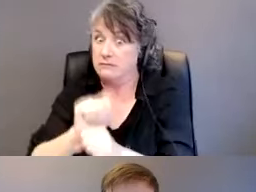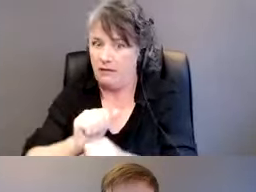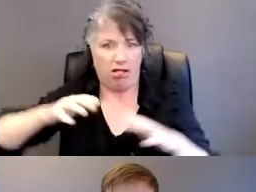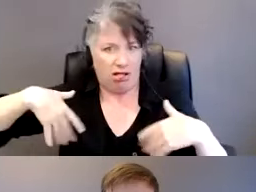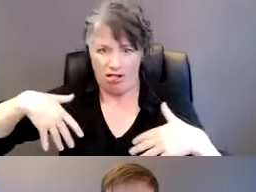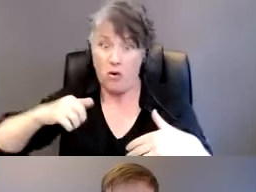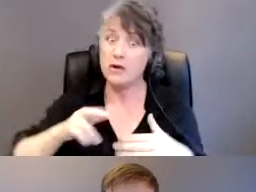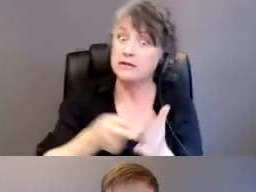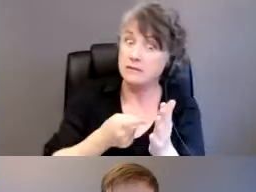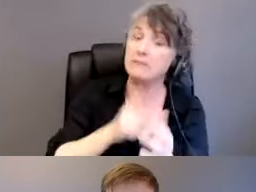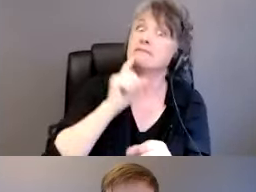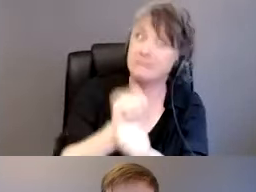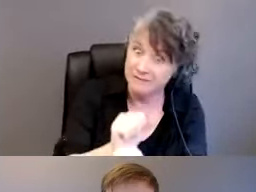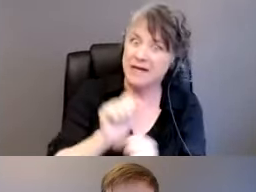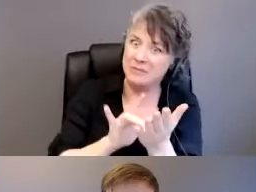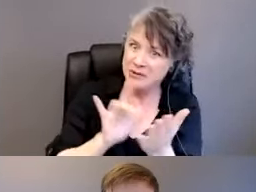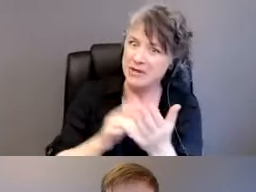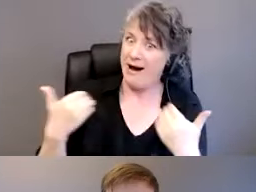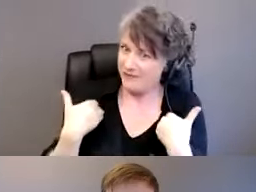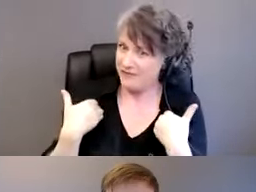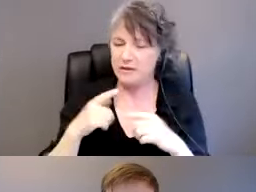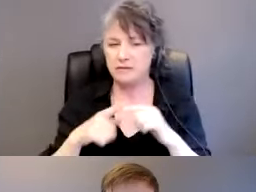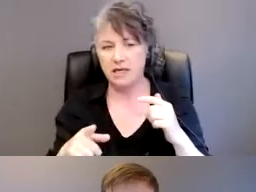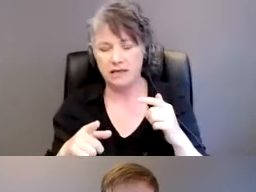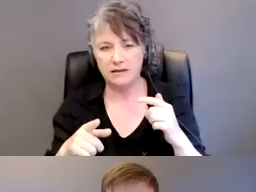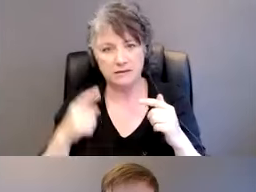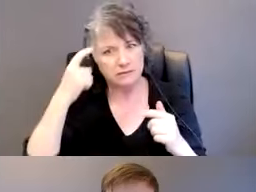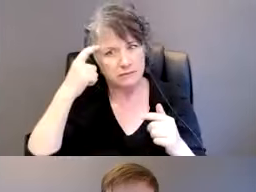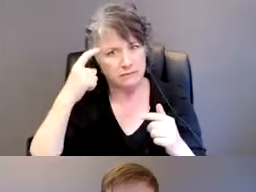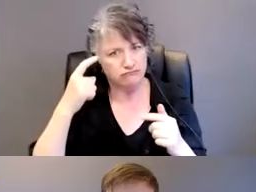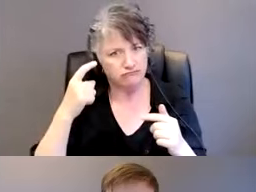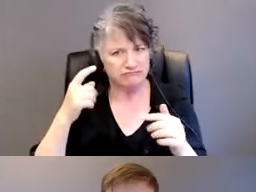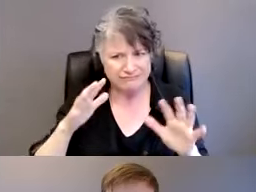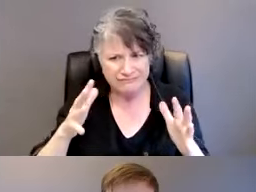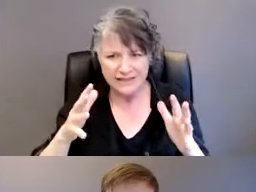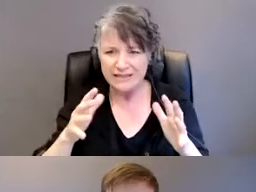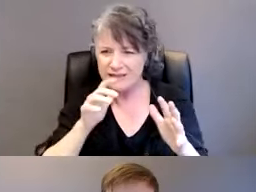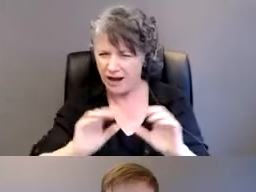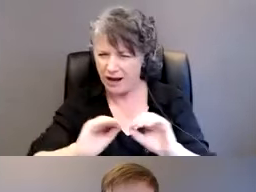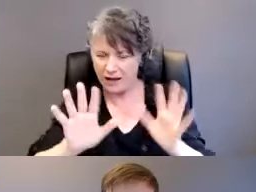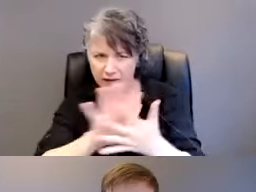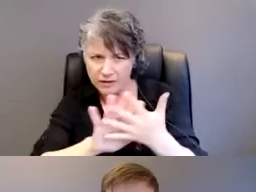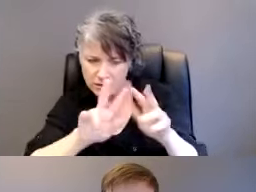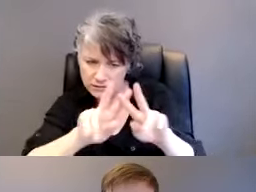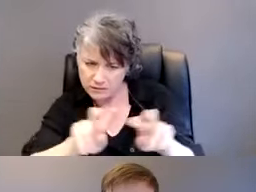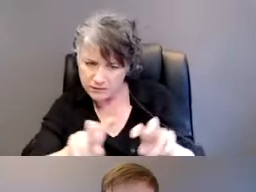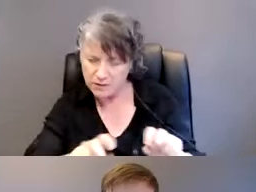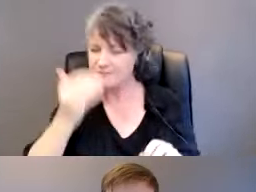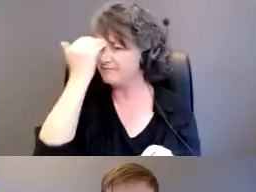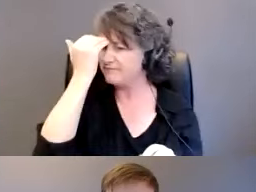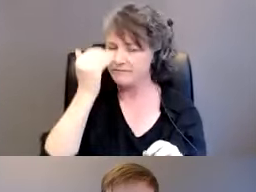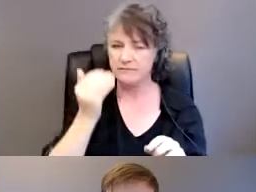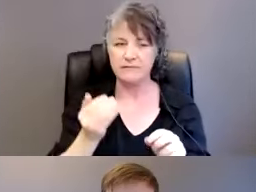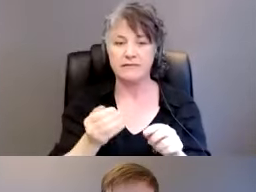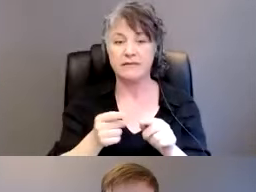where the actual facts lead us. Sometimes it's not always clear, but knowing that somebody who has the experience